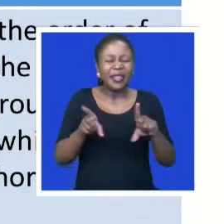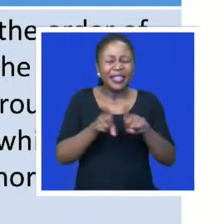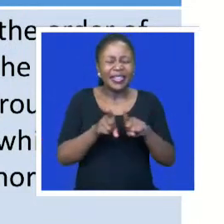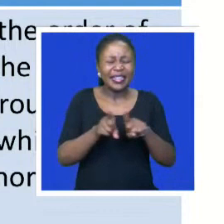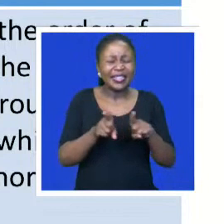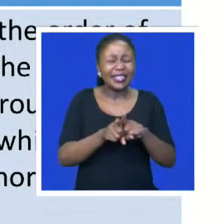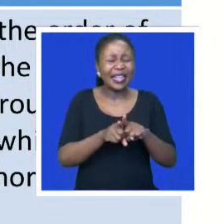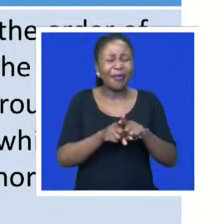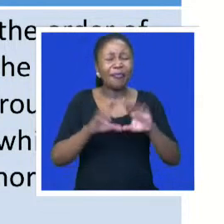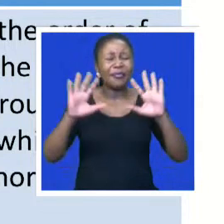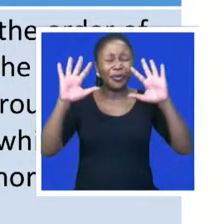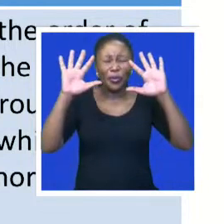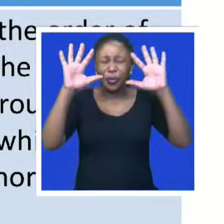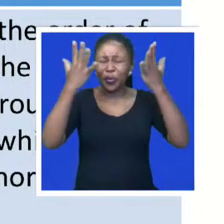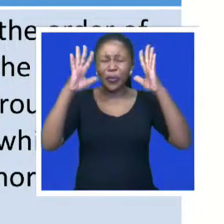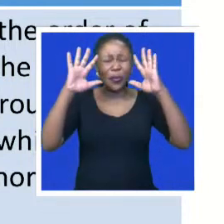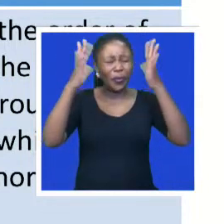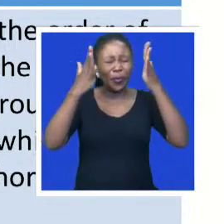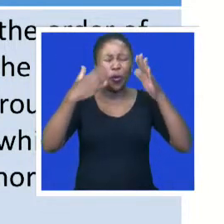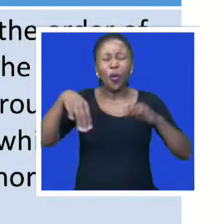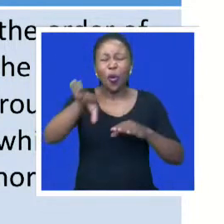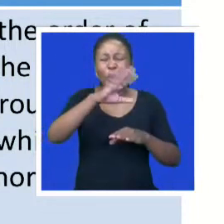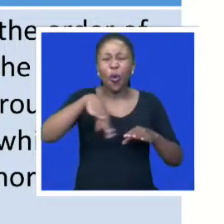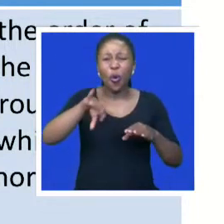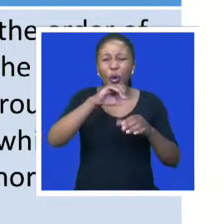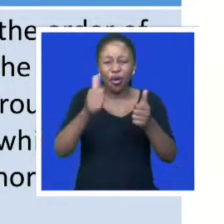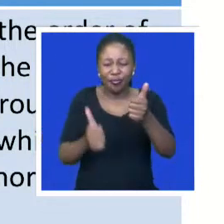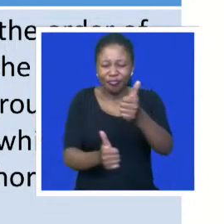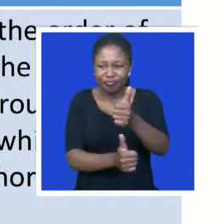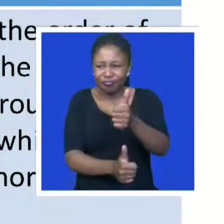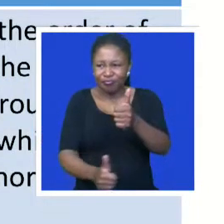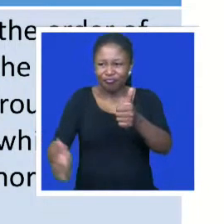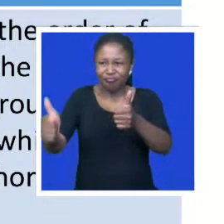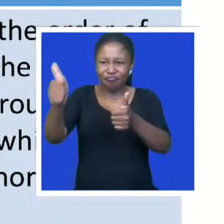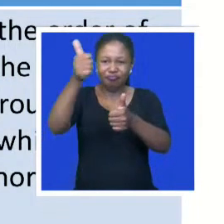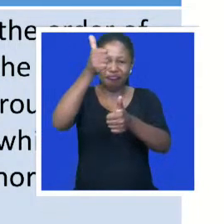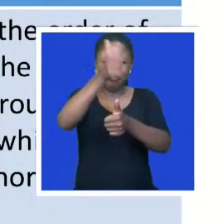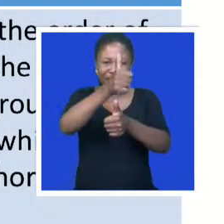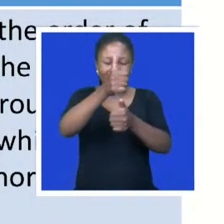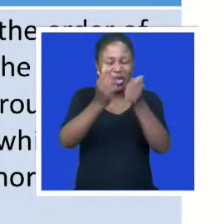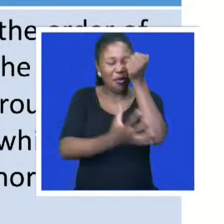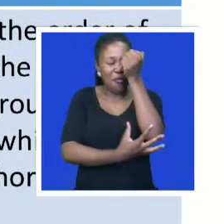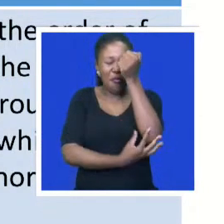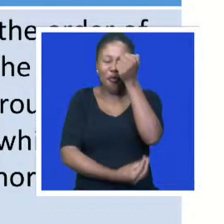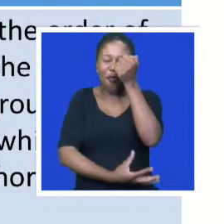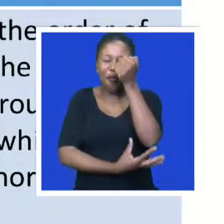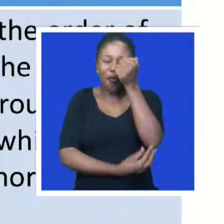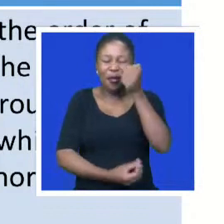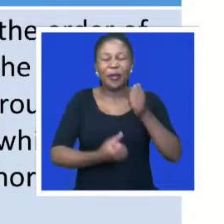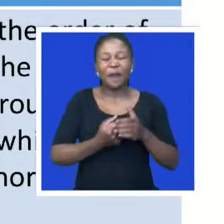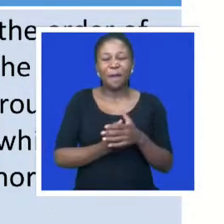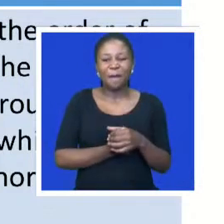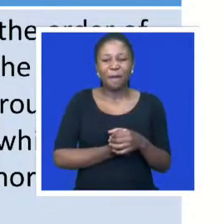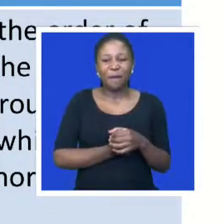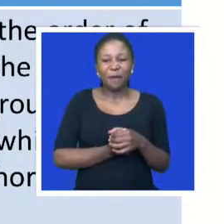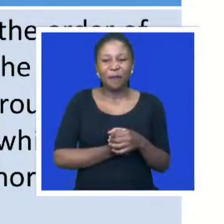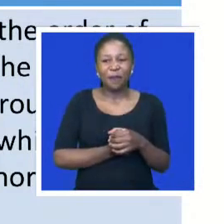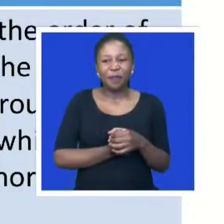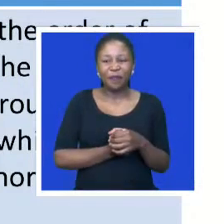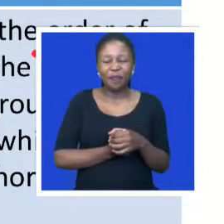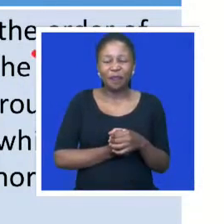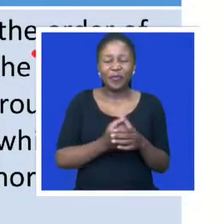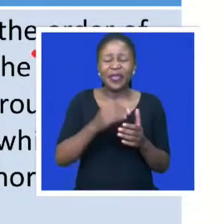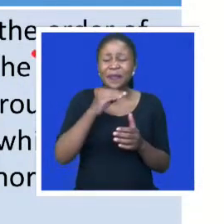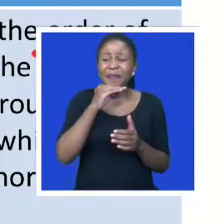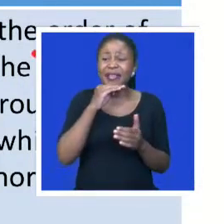exalted those of low degree. The meaning there, dear Lena, God has reversed